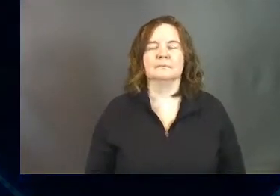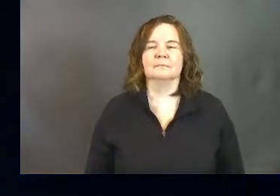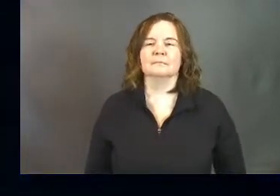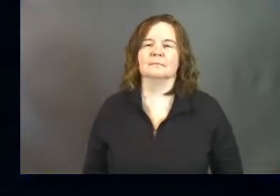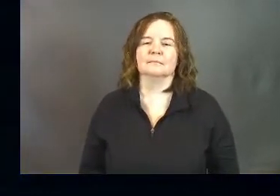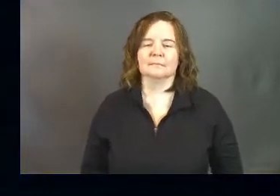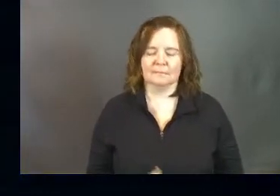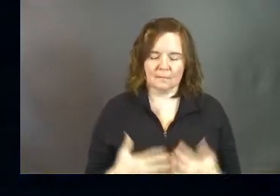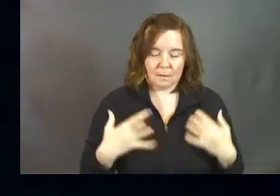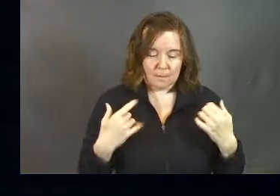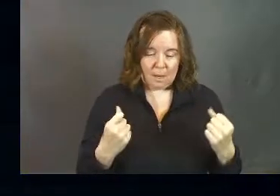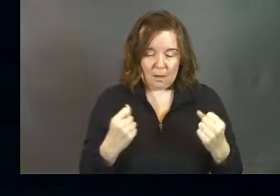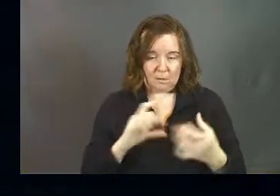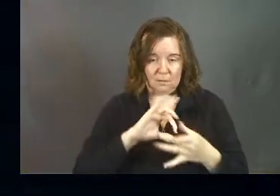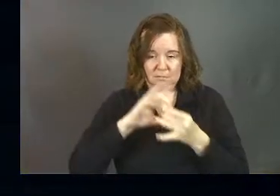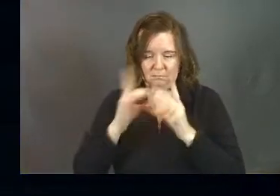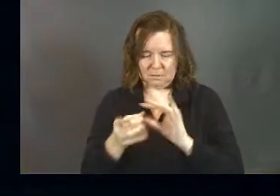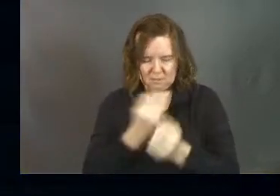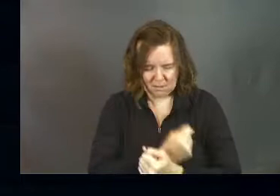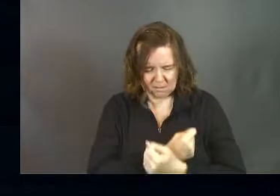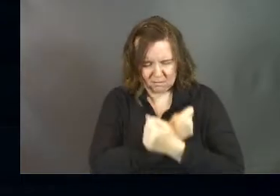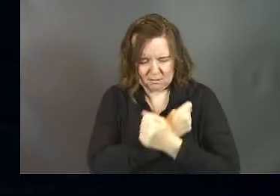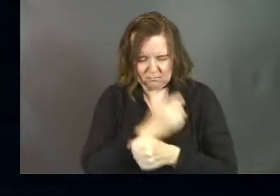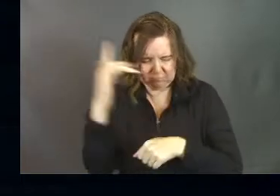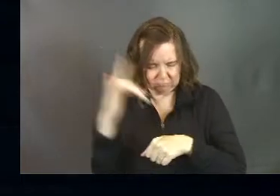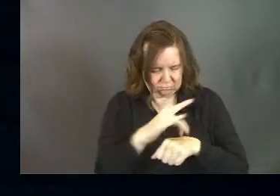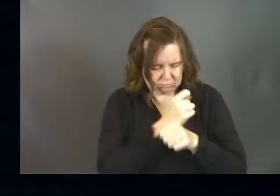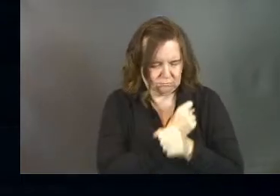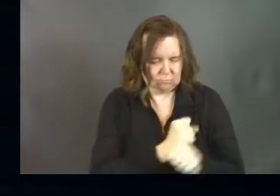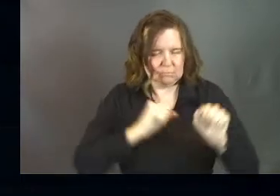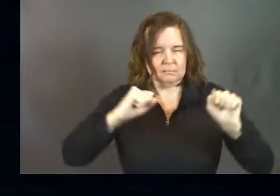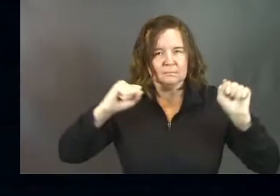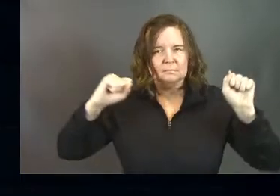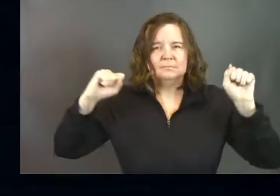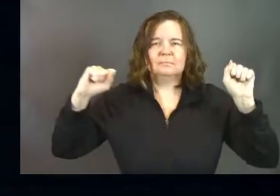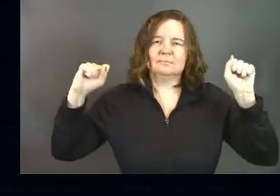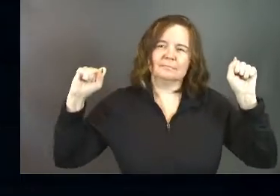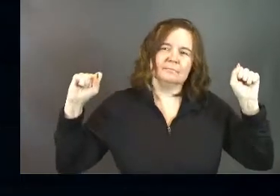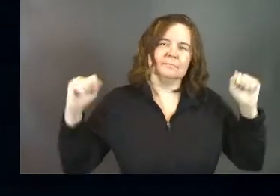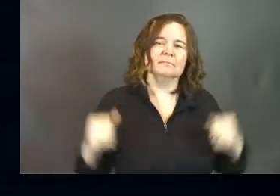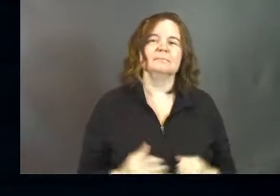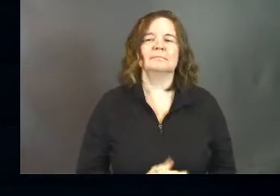love. There's power that can break off every chain.